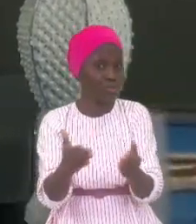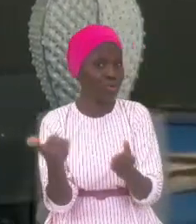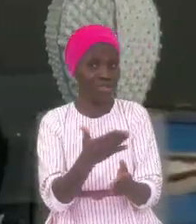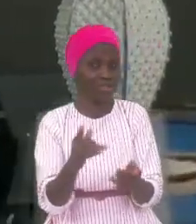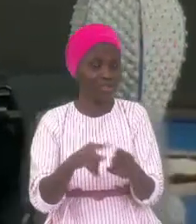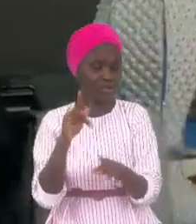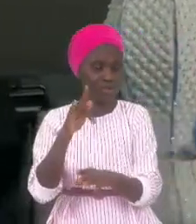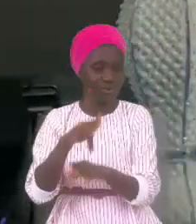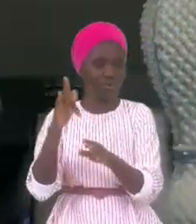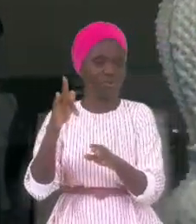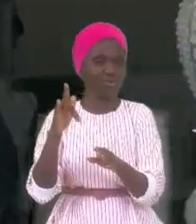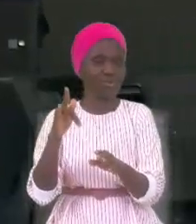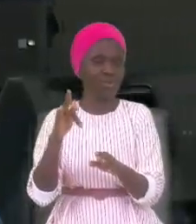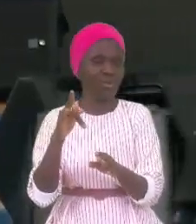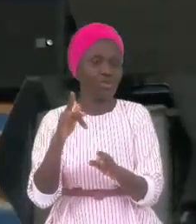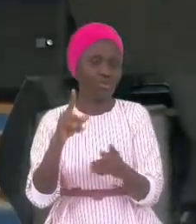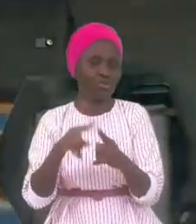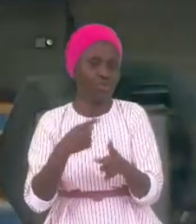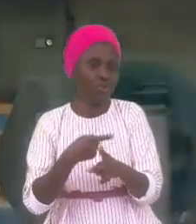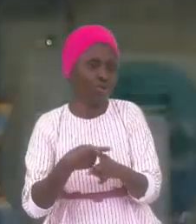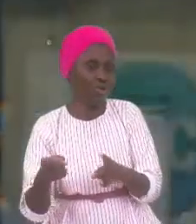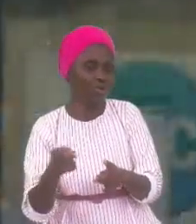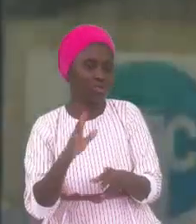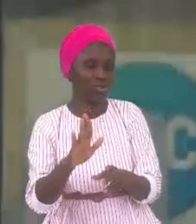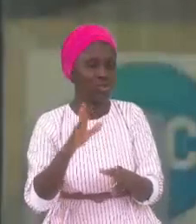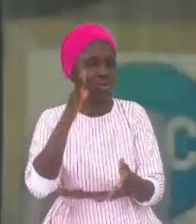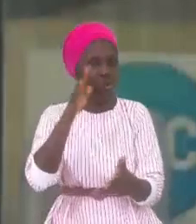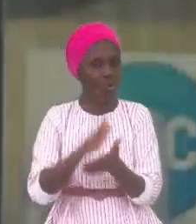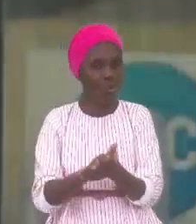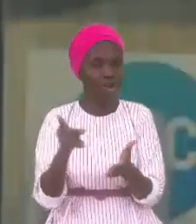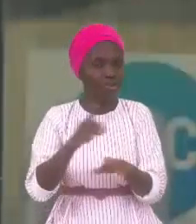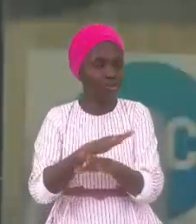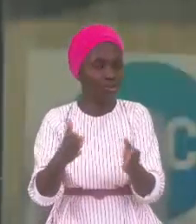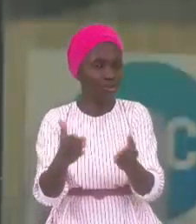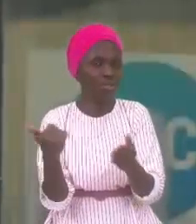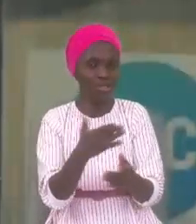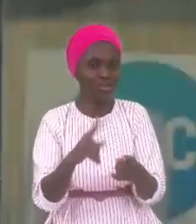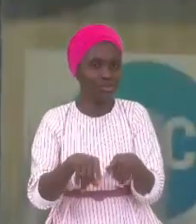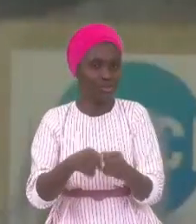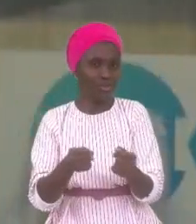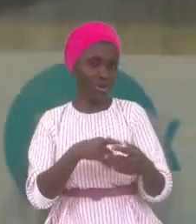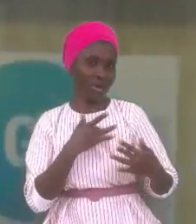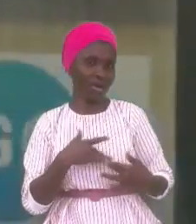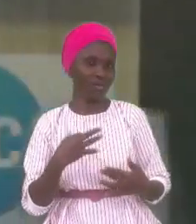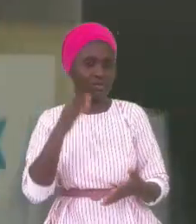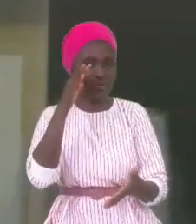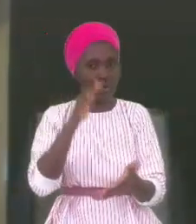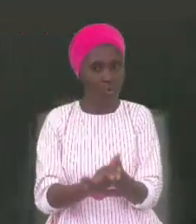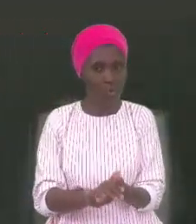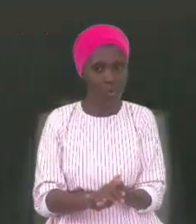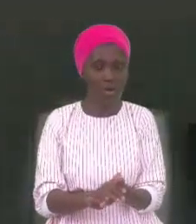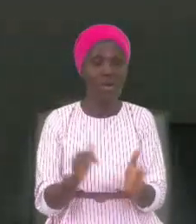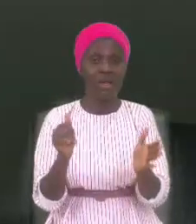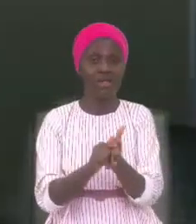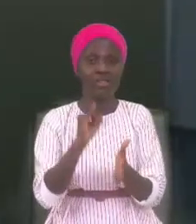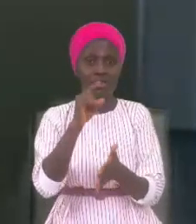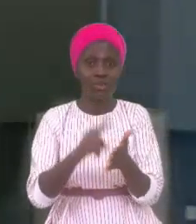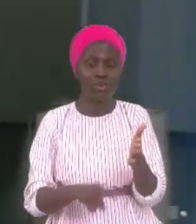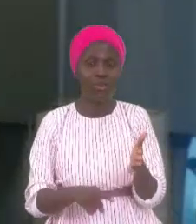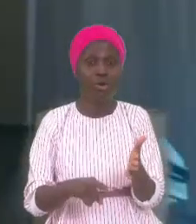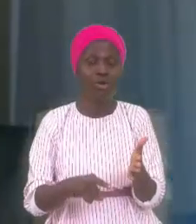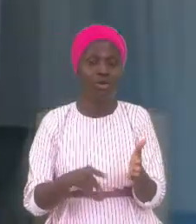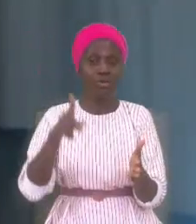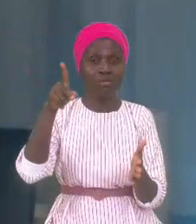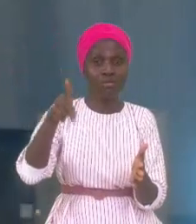anything to defile your wife, anything to make the heart of your wife stray away from you. That's what Paul the Apostle is saying. He's saying, I